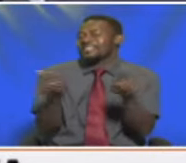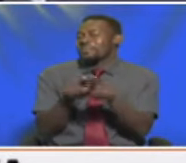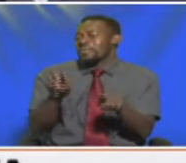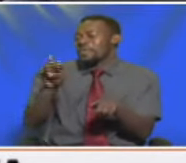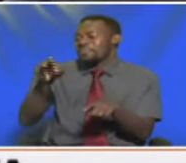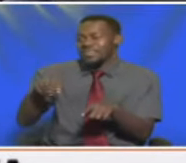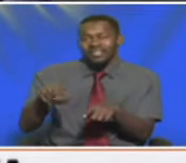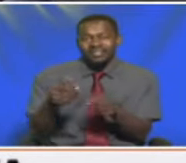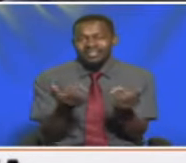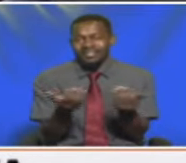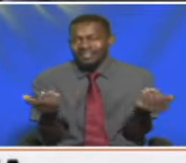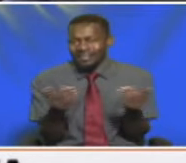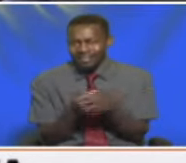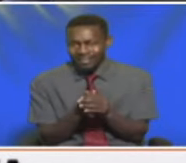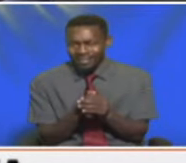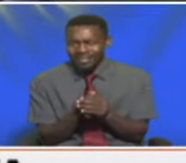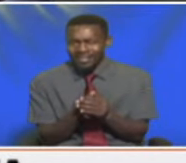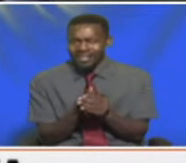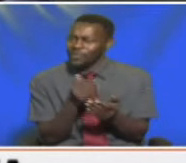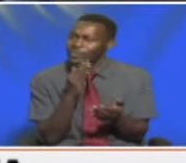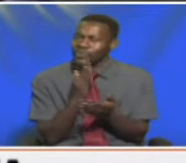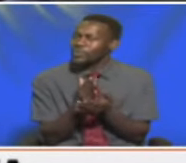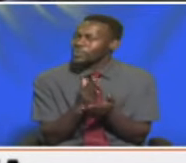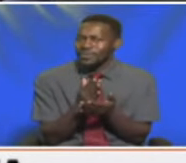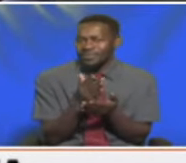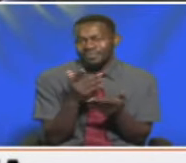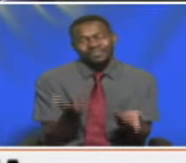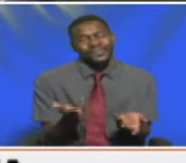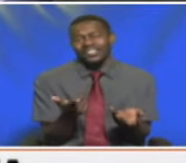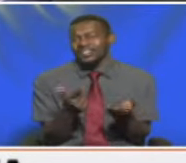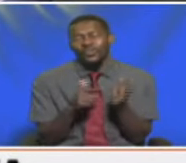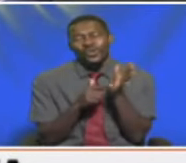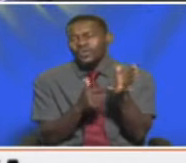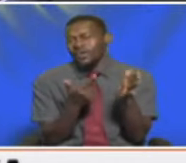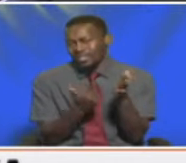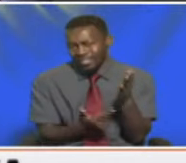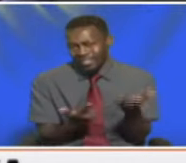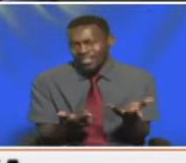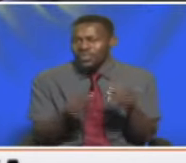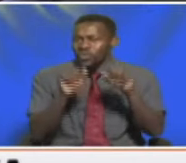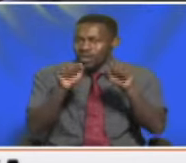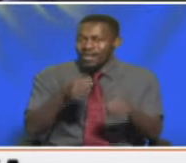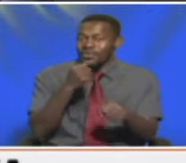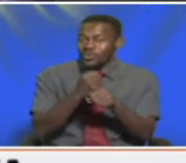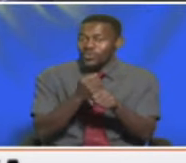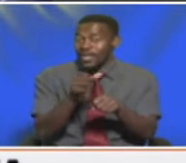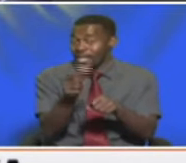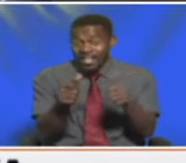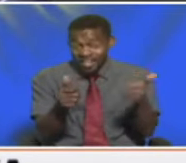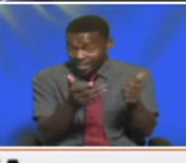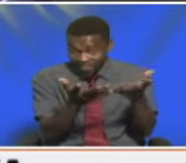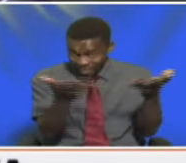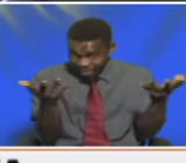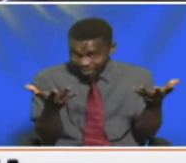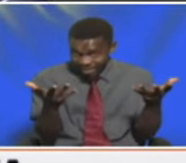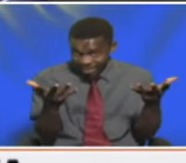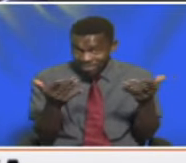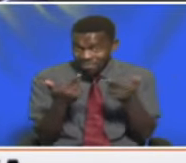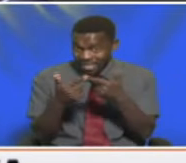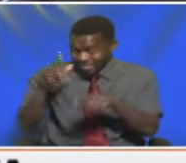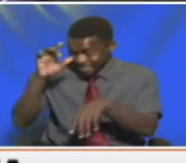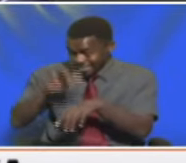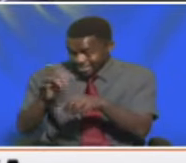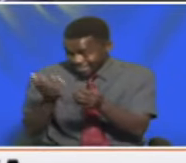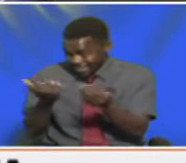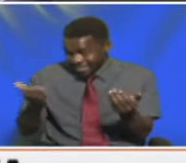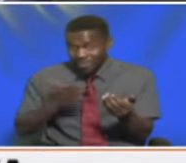were treated. He clearly was telling the then regime that do anything to me as Ruto, but do not touch my children,